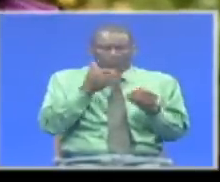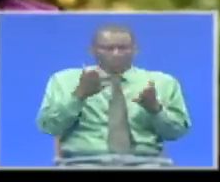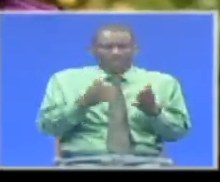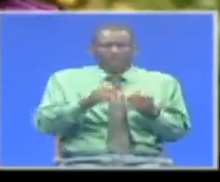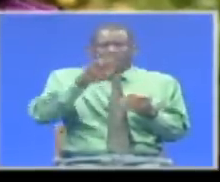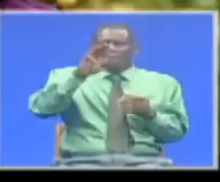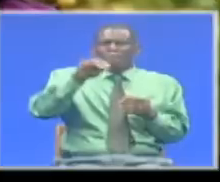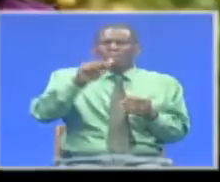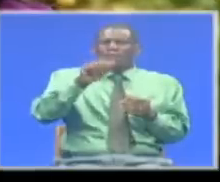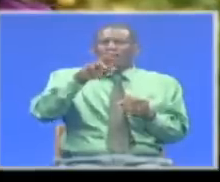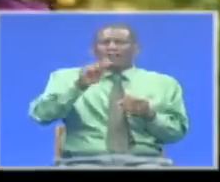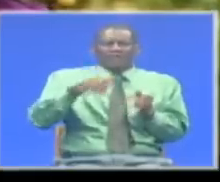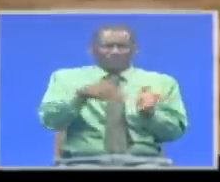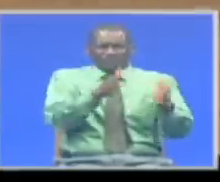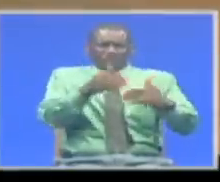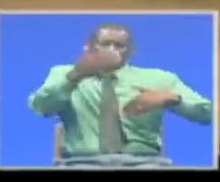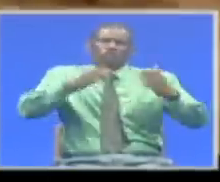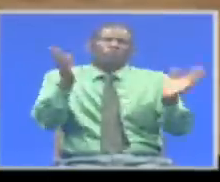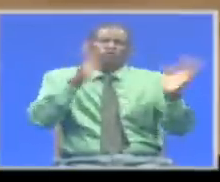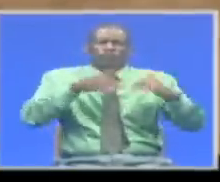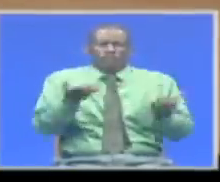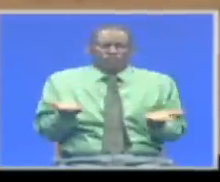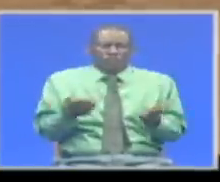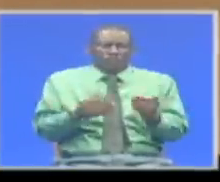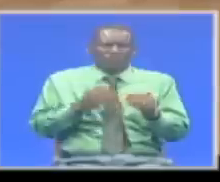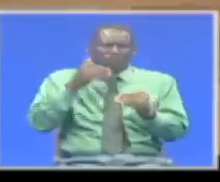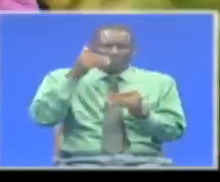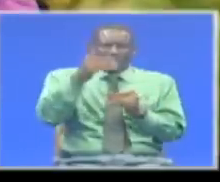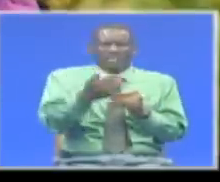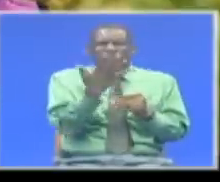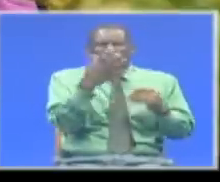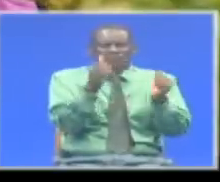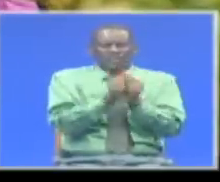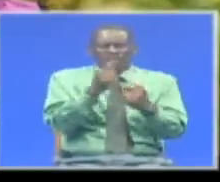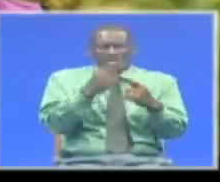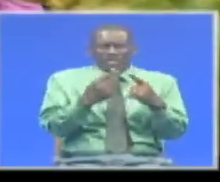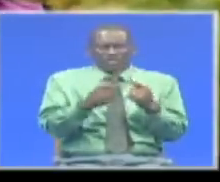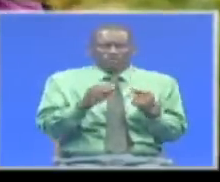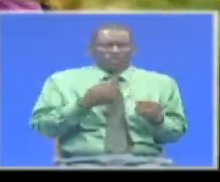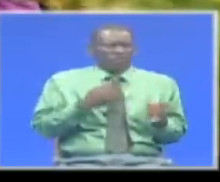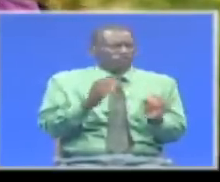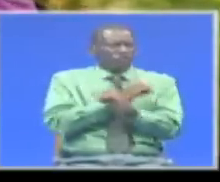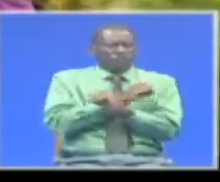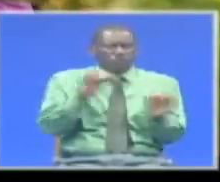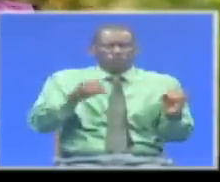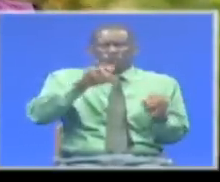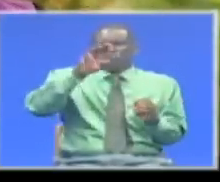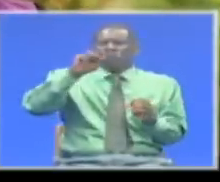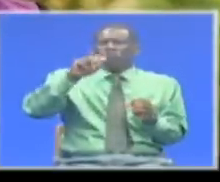is going to its end. In the next 5 to 10 years, we have no Mara